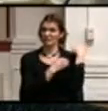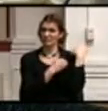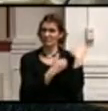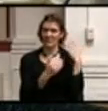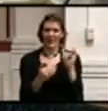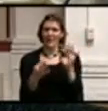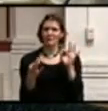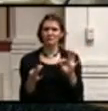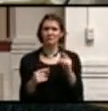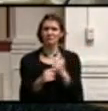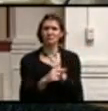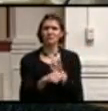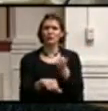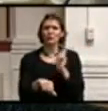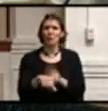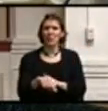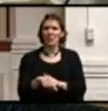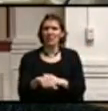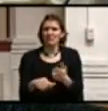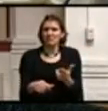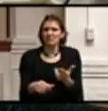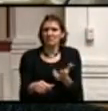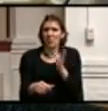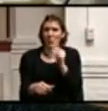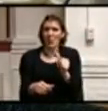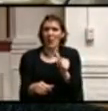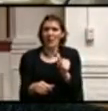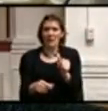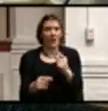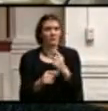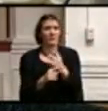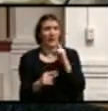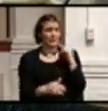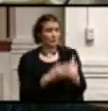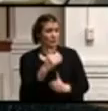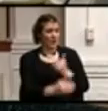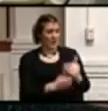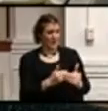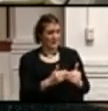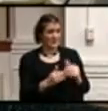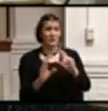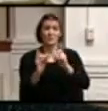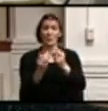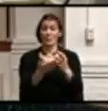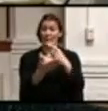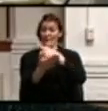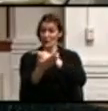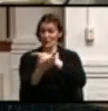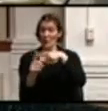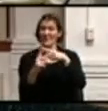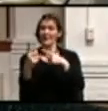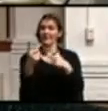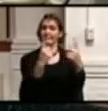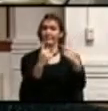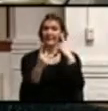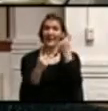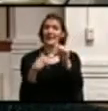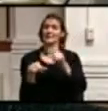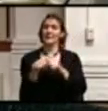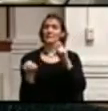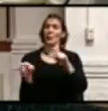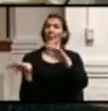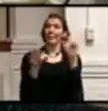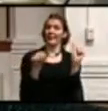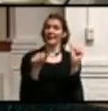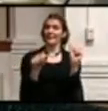is a perfect next step and a logical extension of that department review as a whole, which is essentially having us